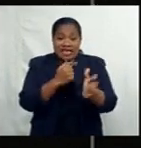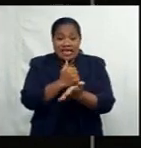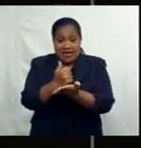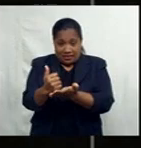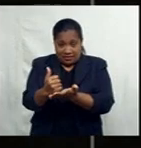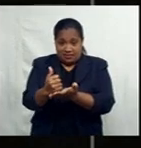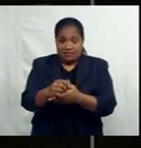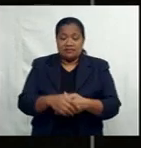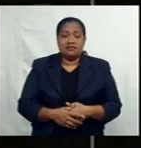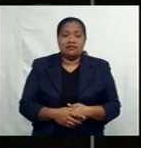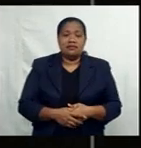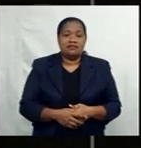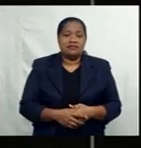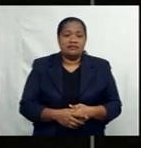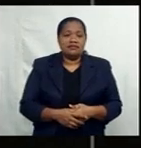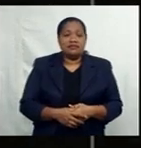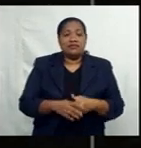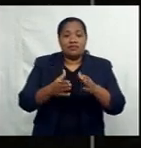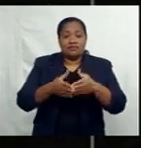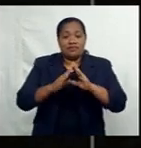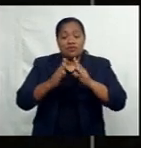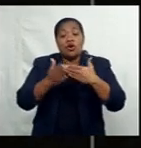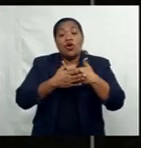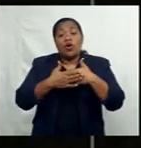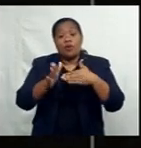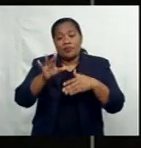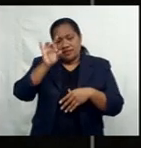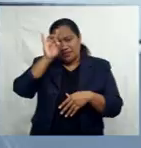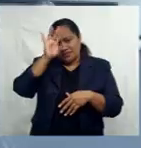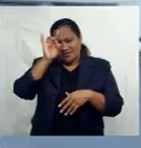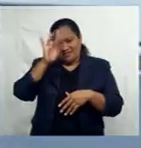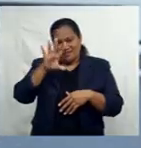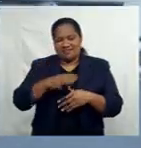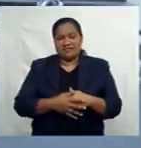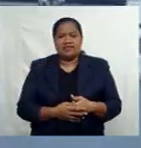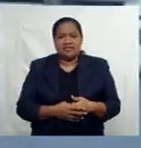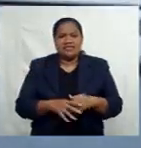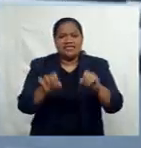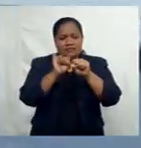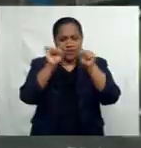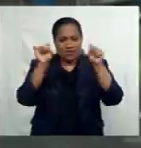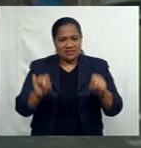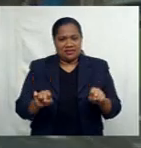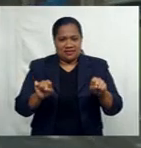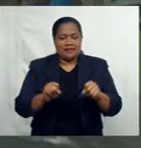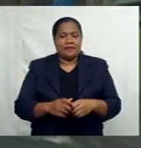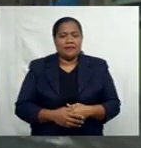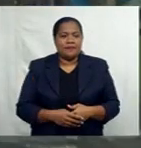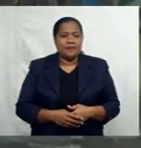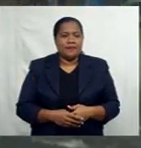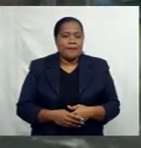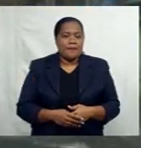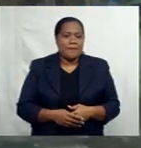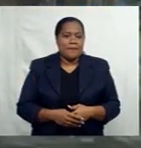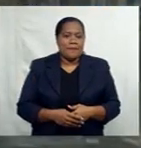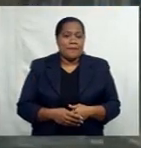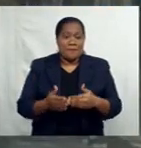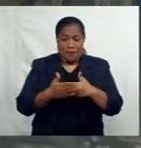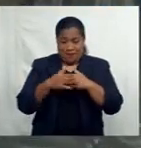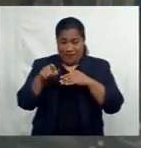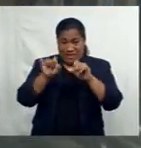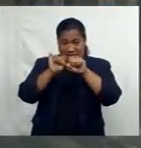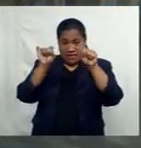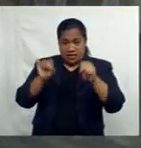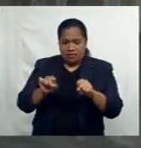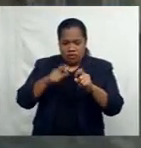which is the establishment of the open taxi rank system. The open rank system is targeted to